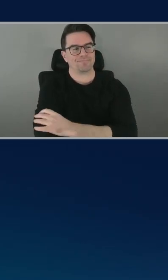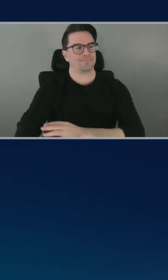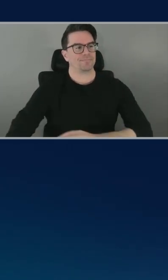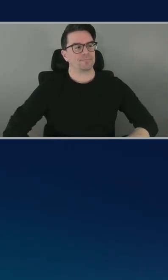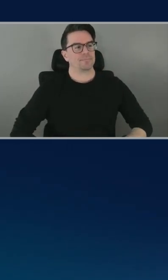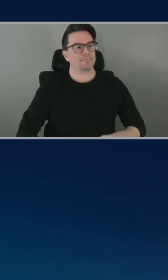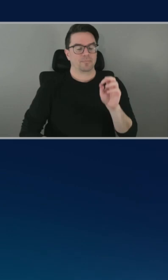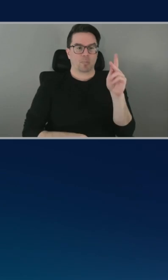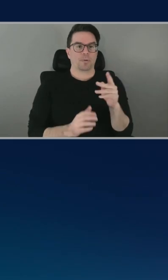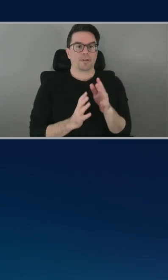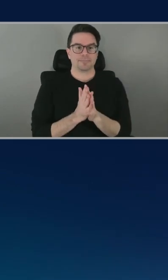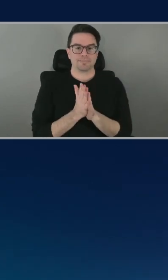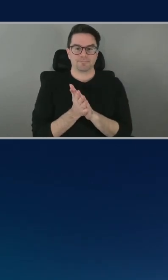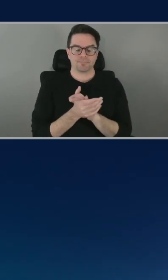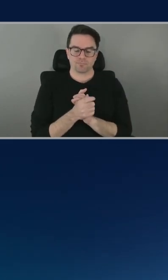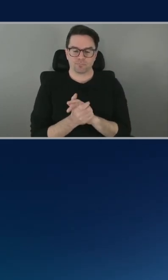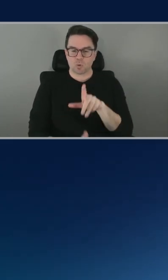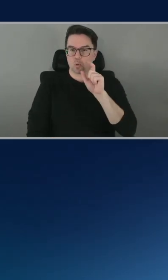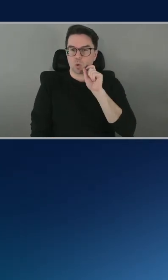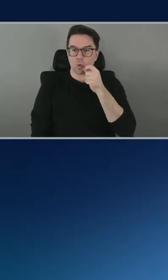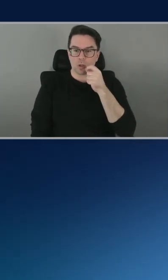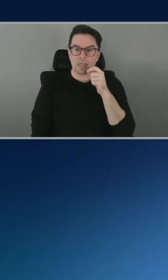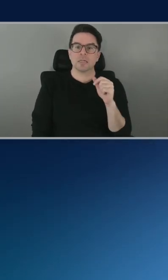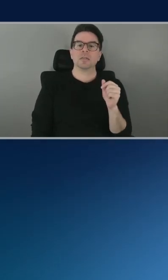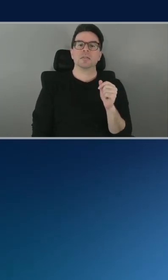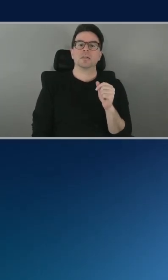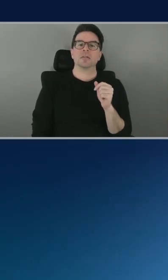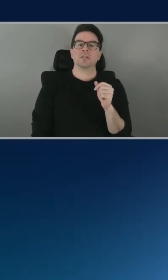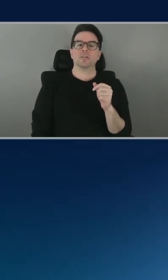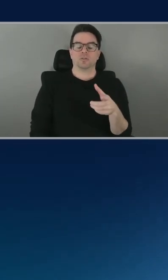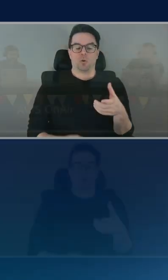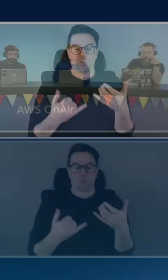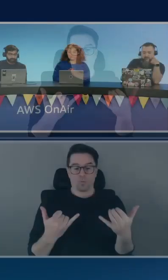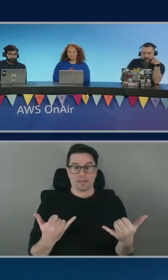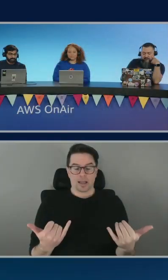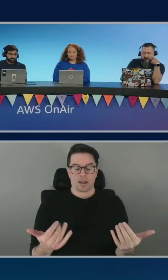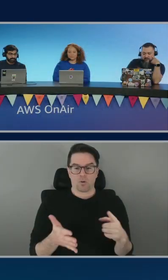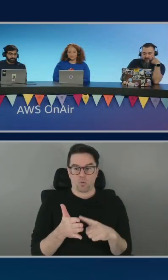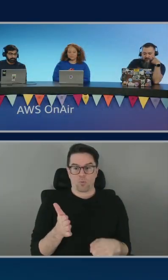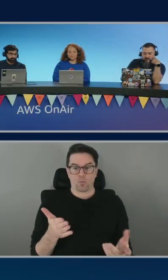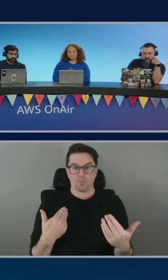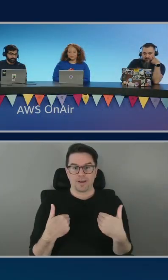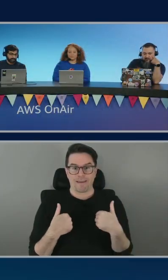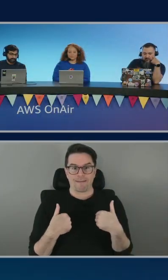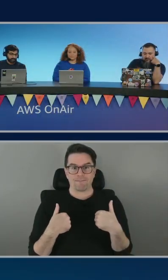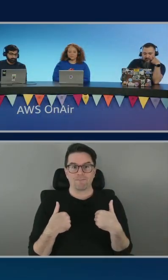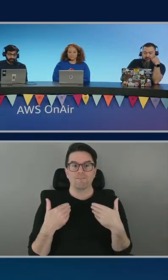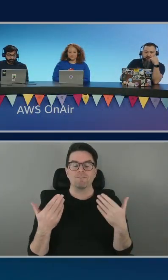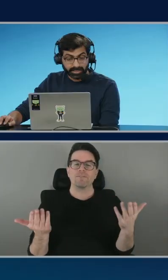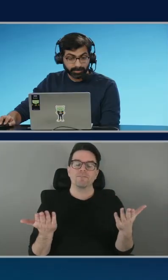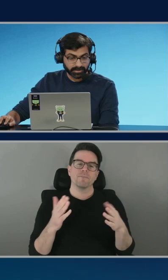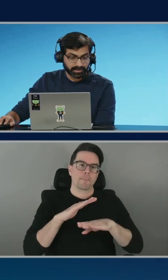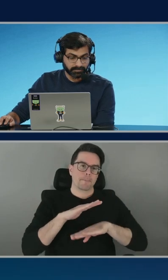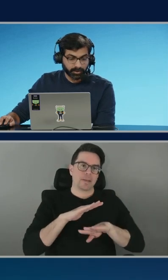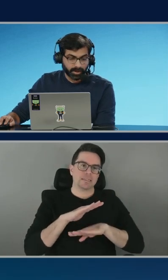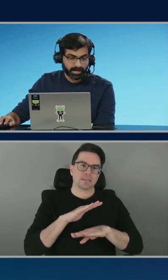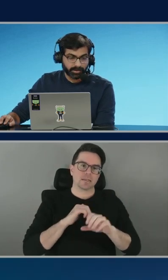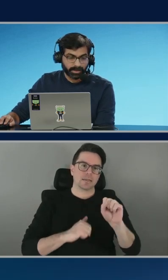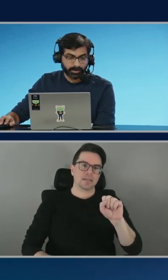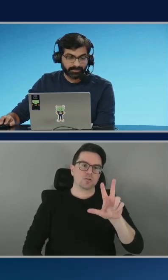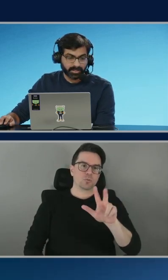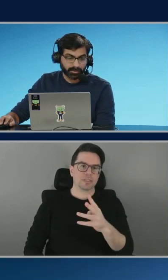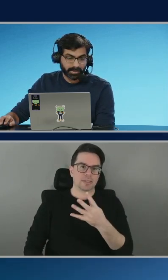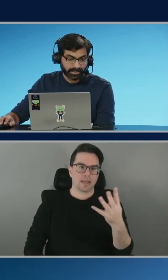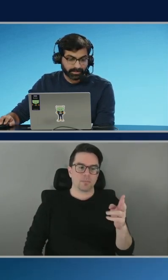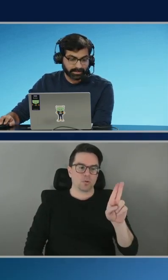right. Cool. So right now what I have is basically the S3 Tables UI,